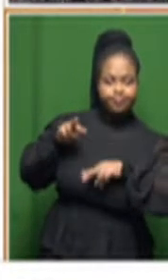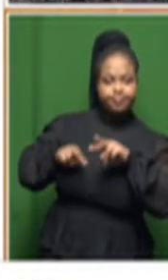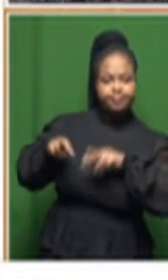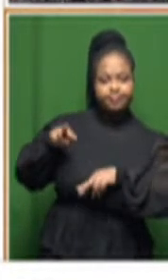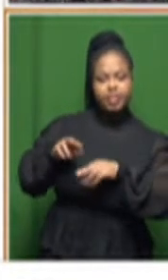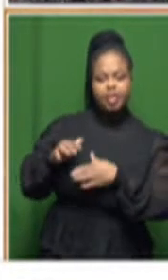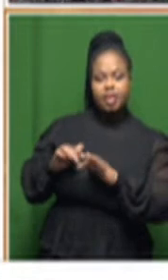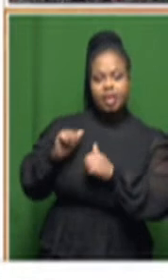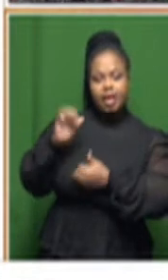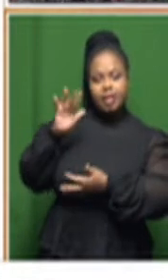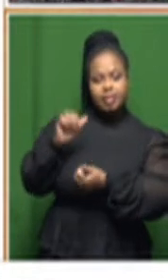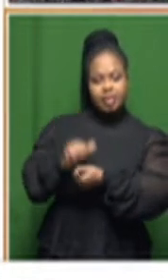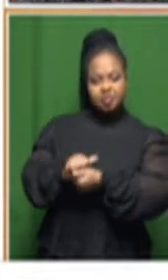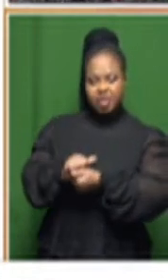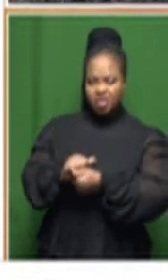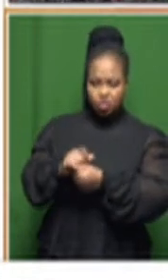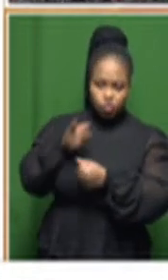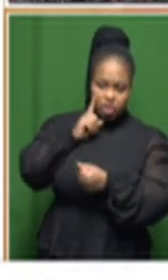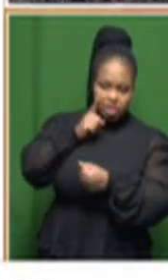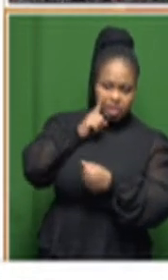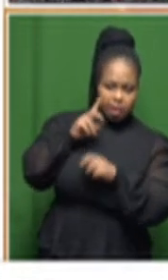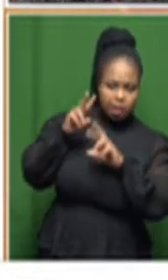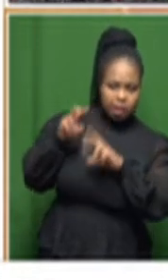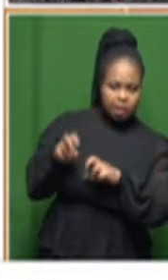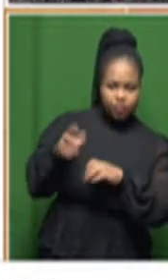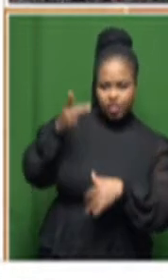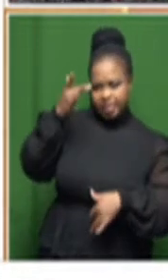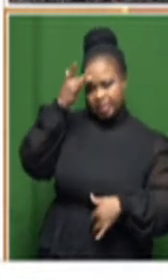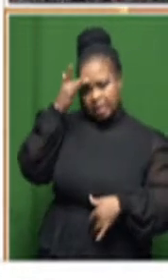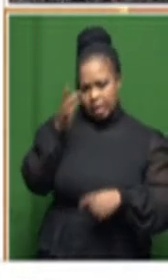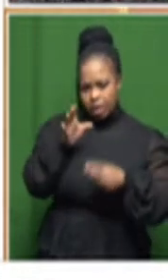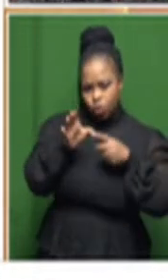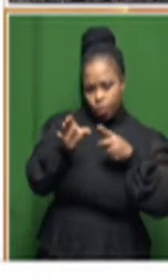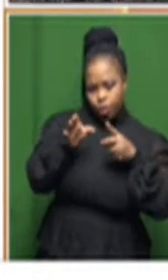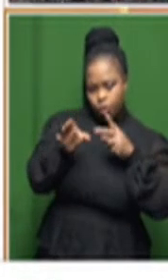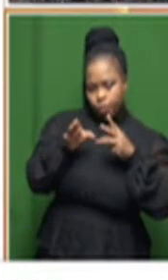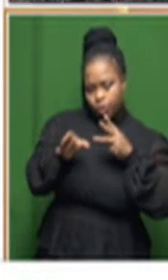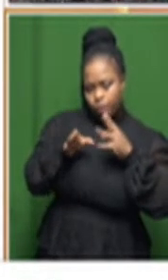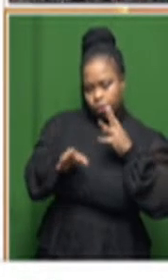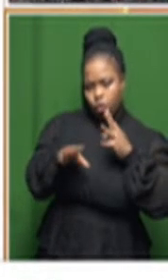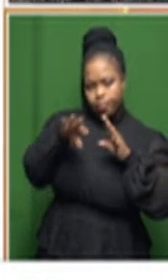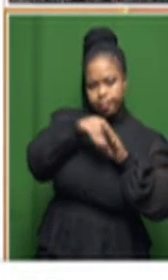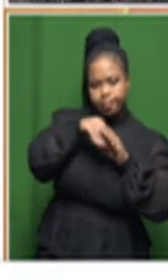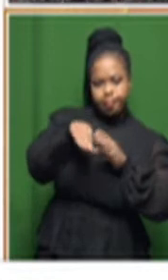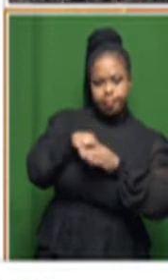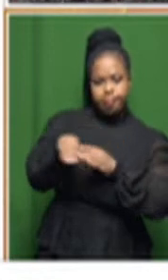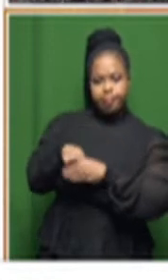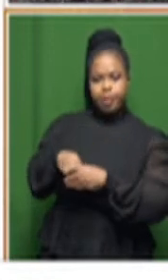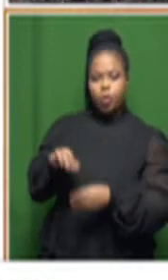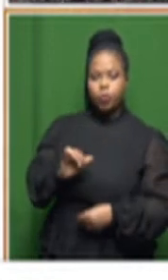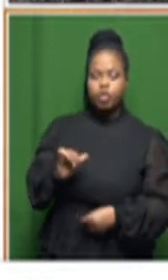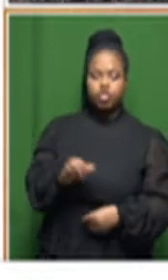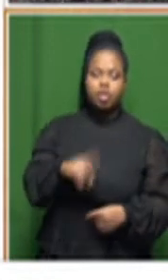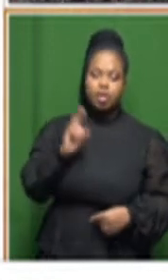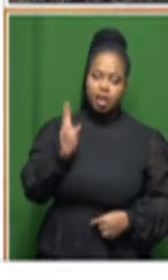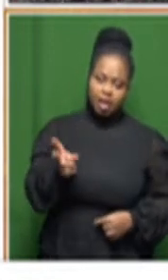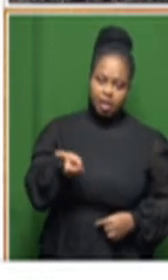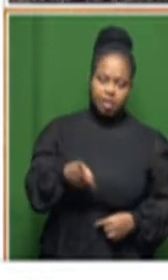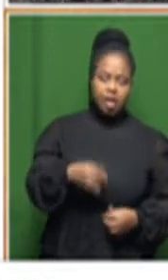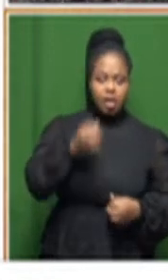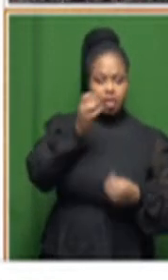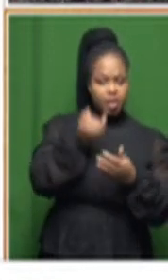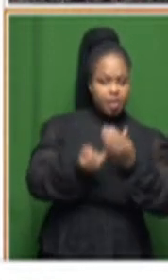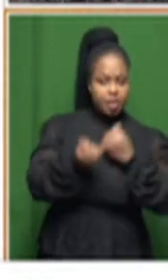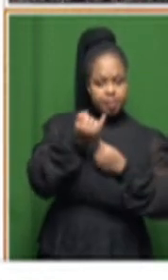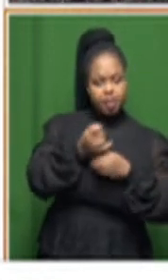finally classify these cases. And I'll show you about the classifications now. Then eventually they also provide independent